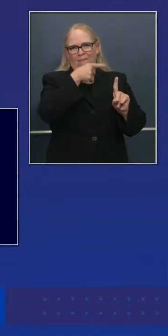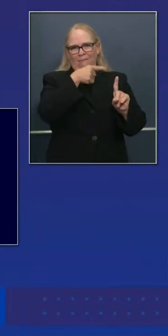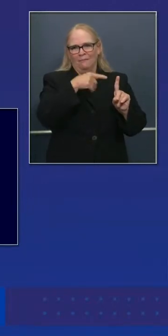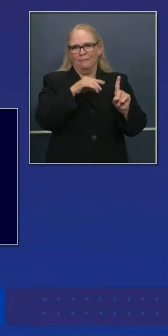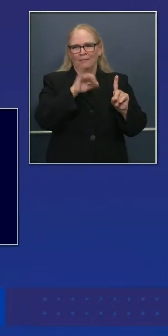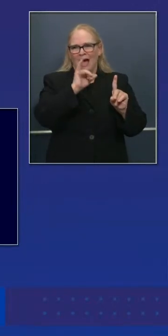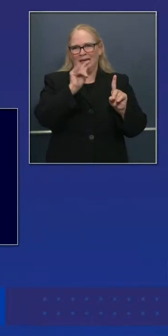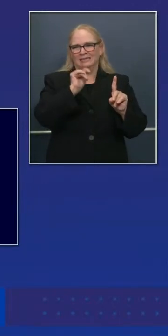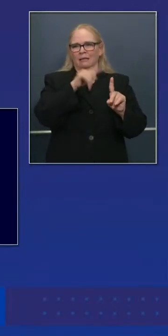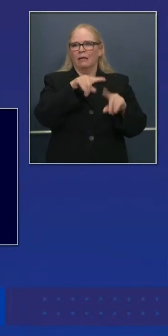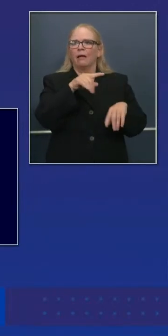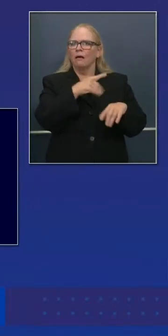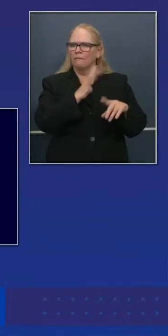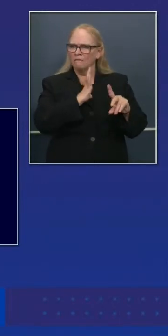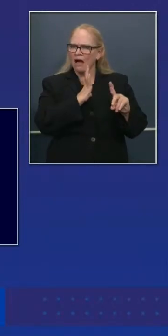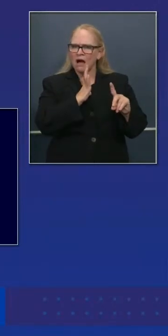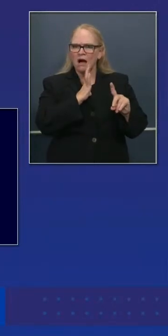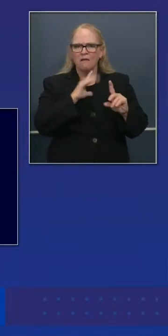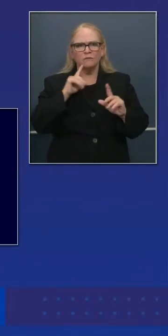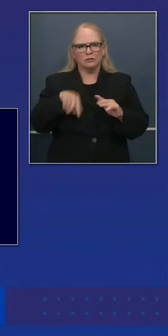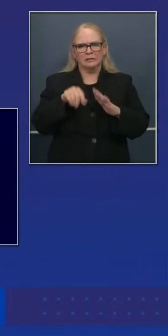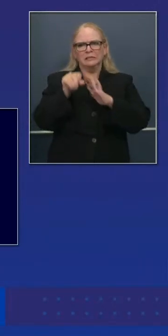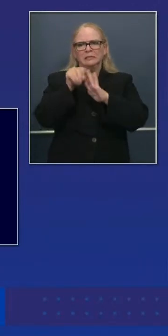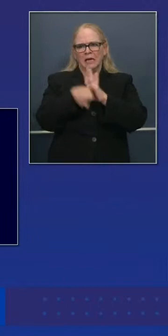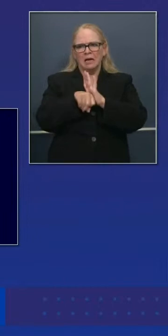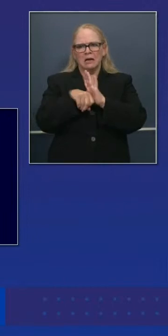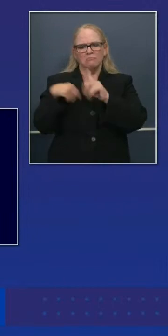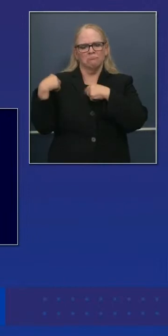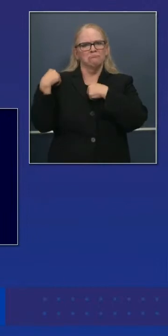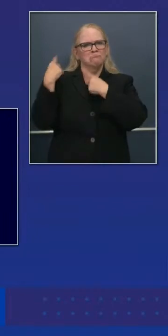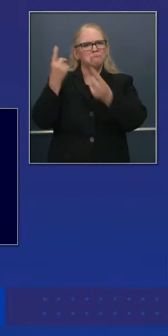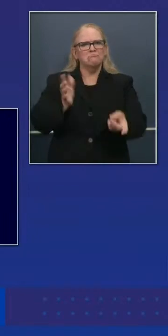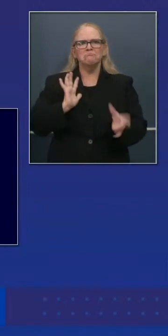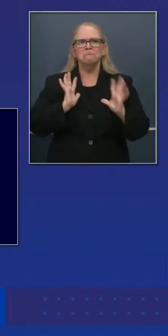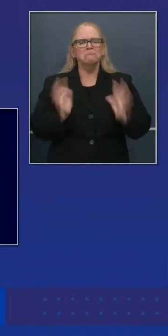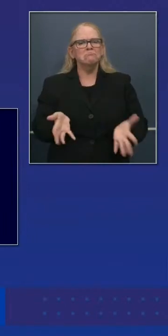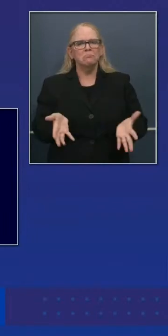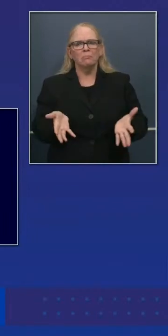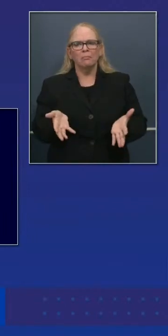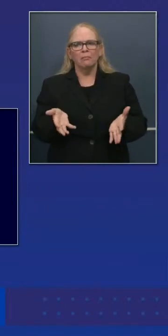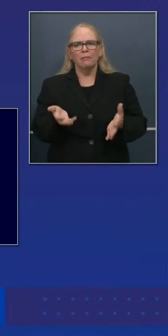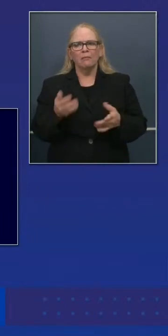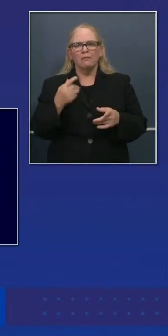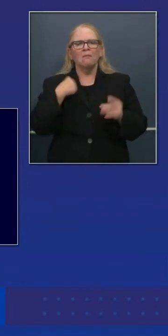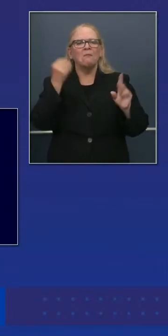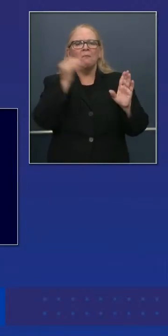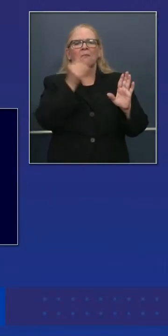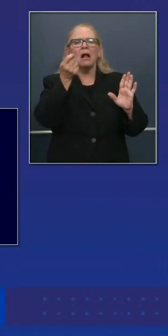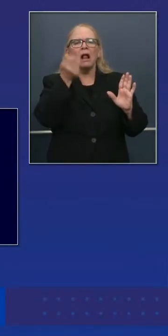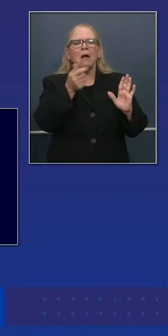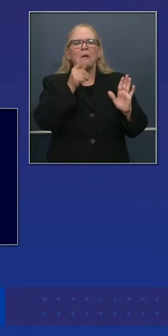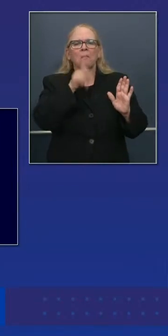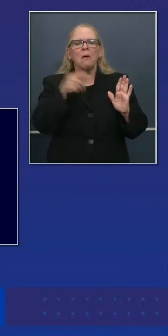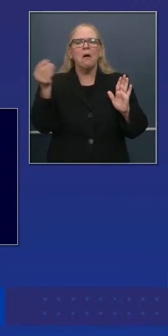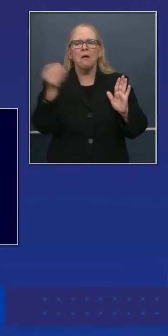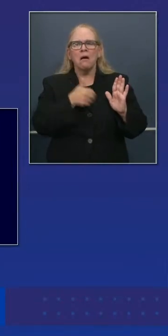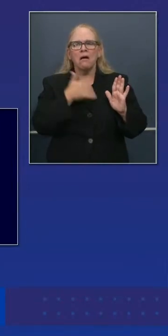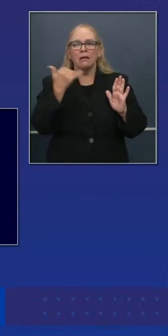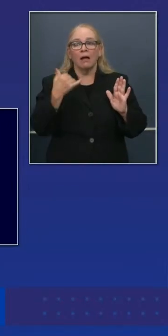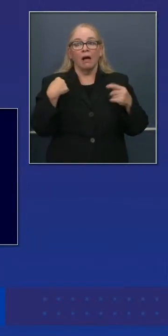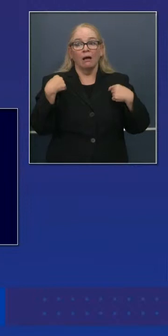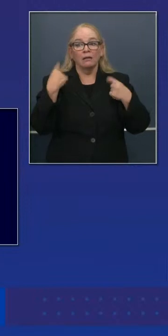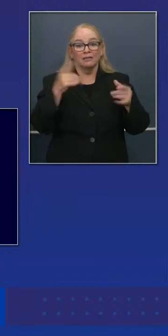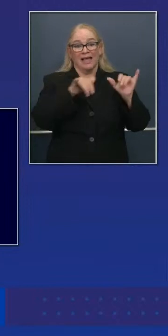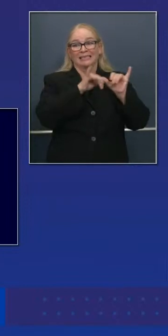by the way, transcends EDD, the DMV. It impacts our courts. It impacts your day-to-day